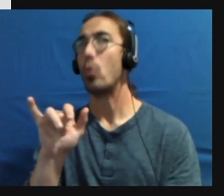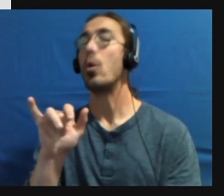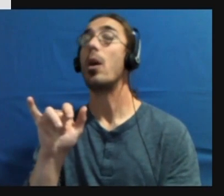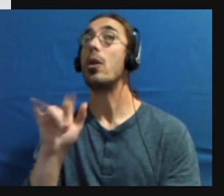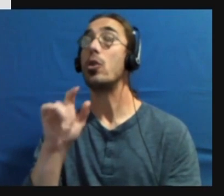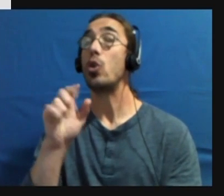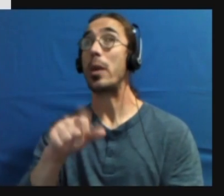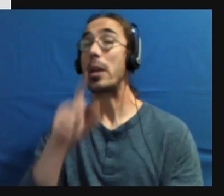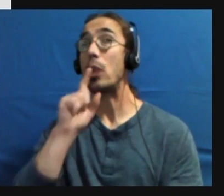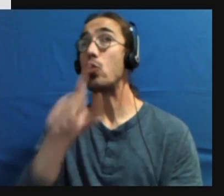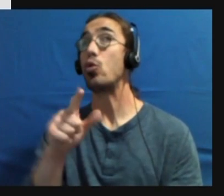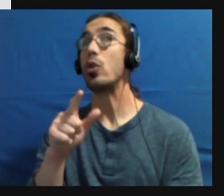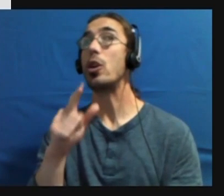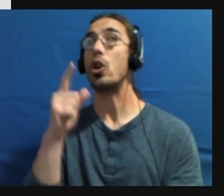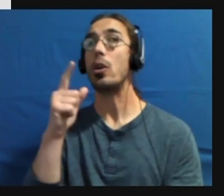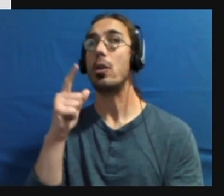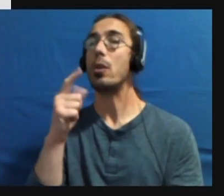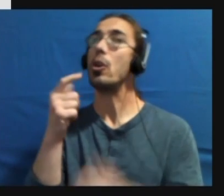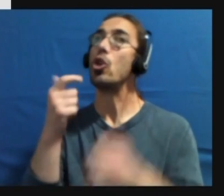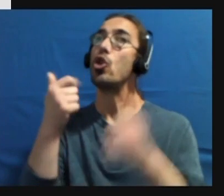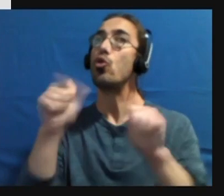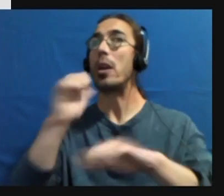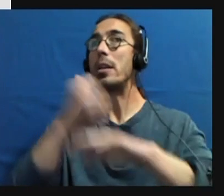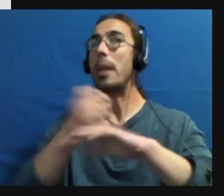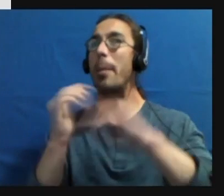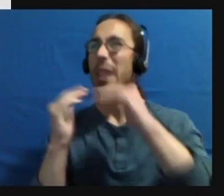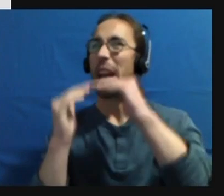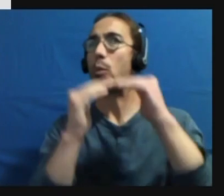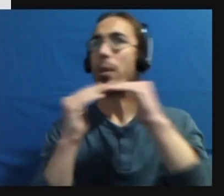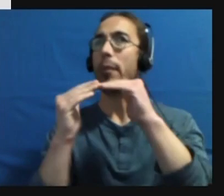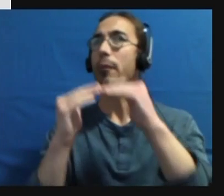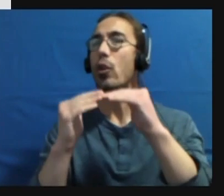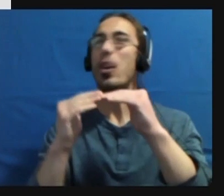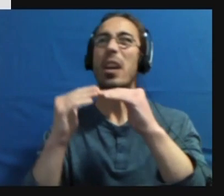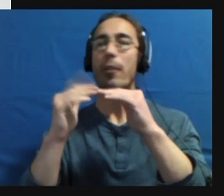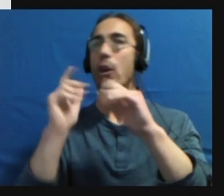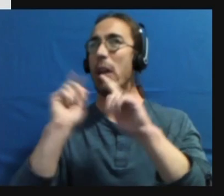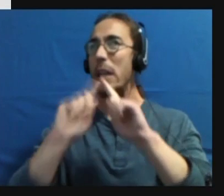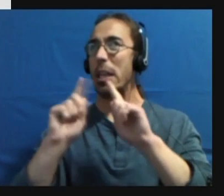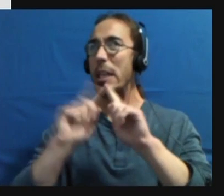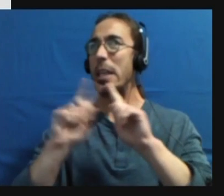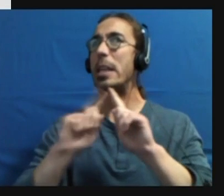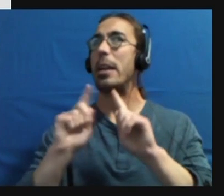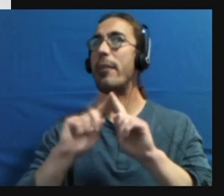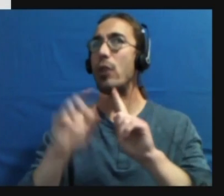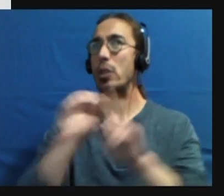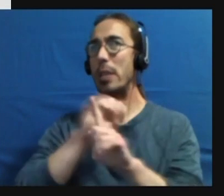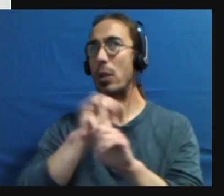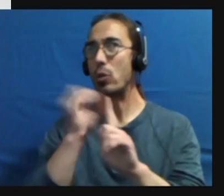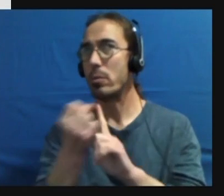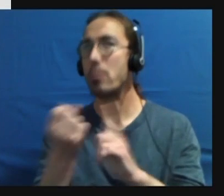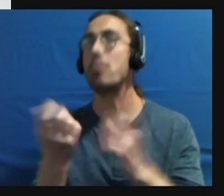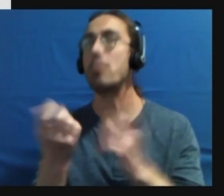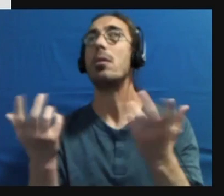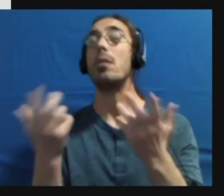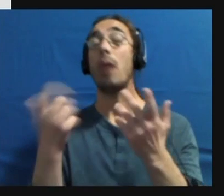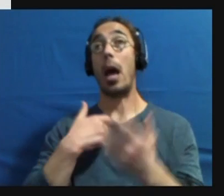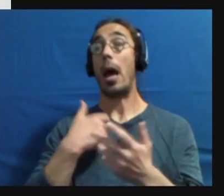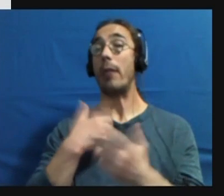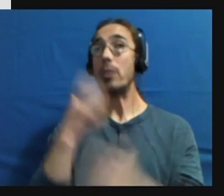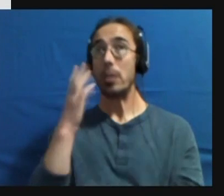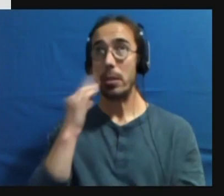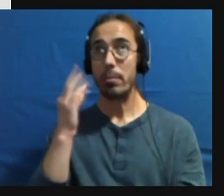look for equity across many different facets of the lifespan. I have been